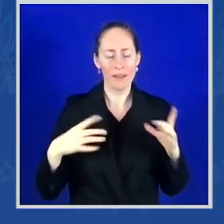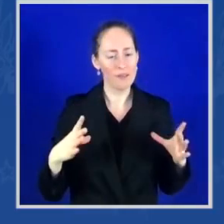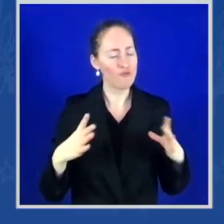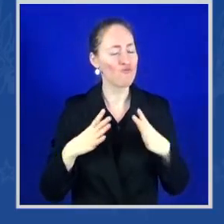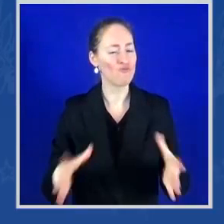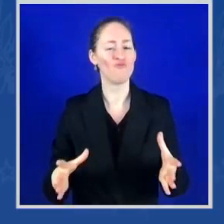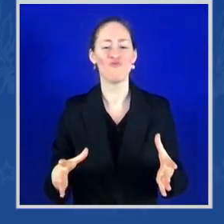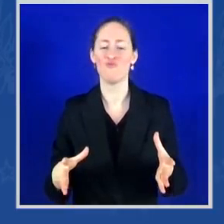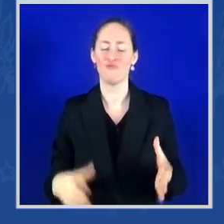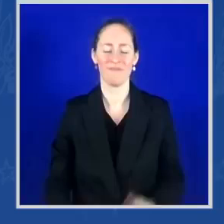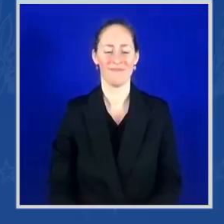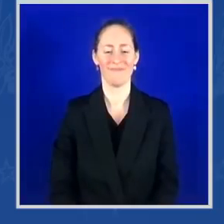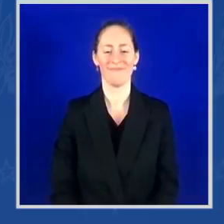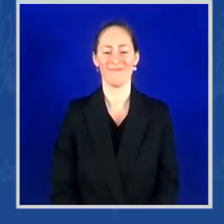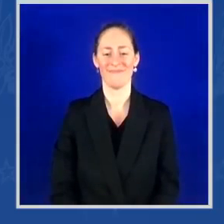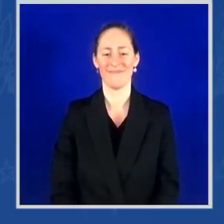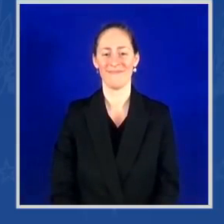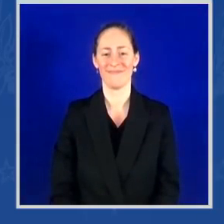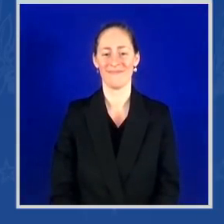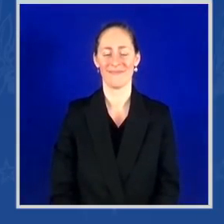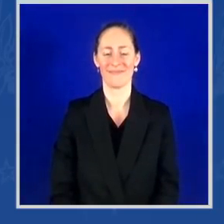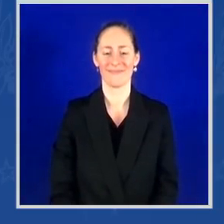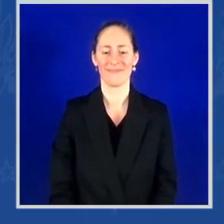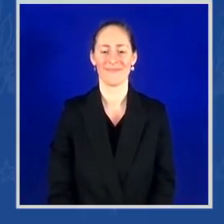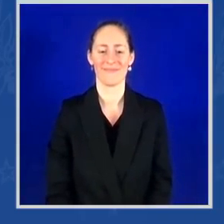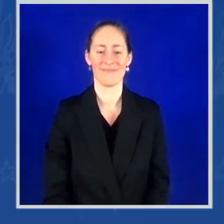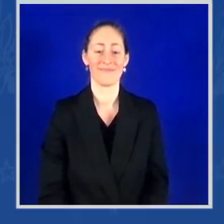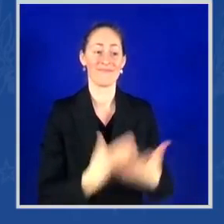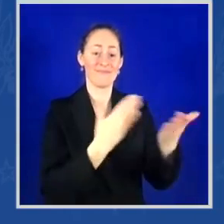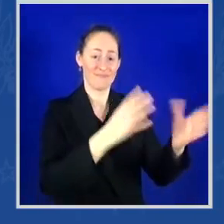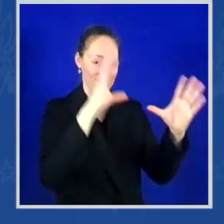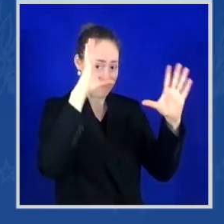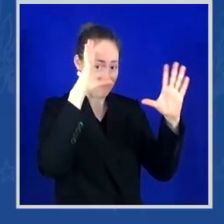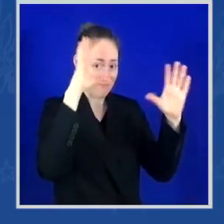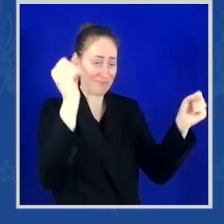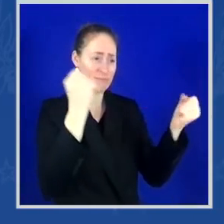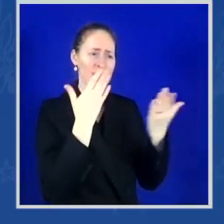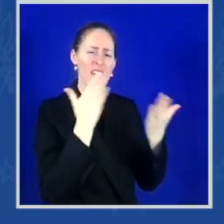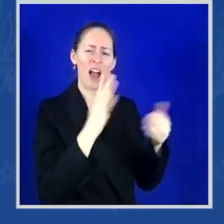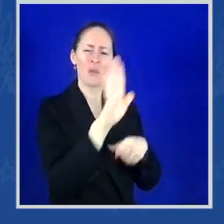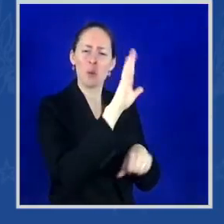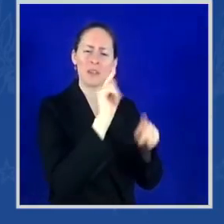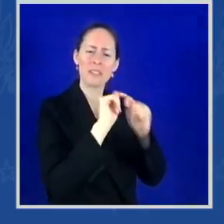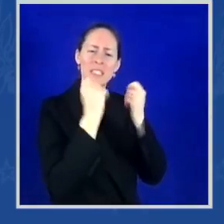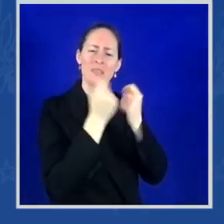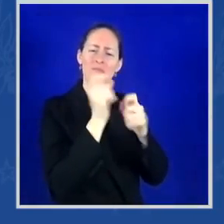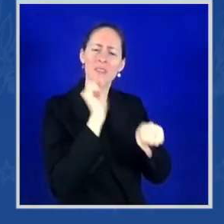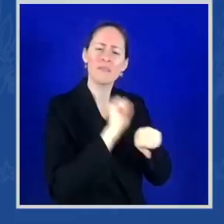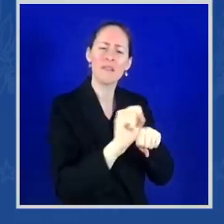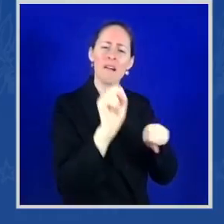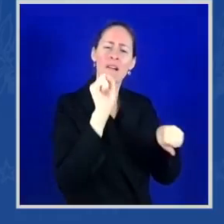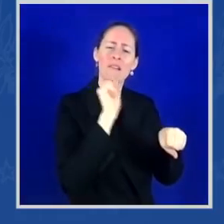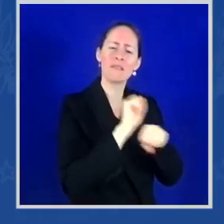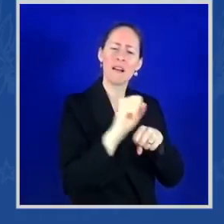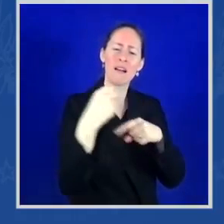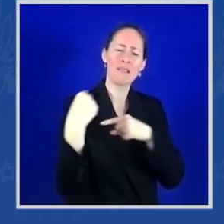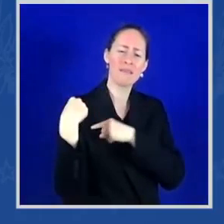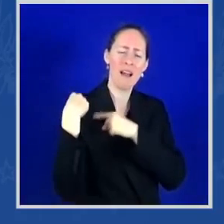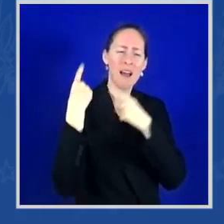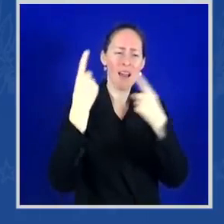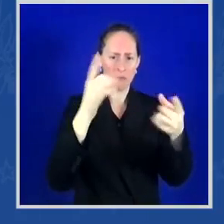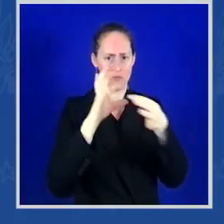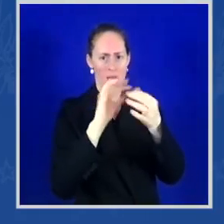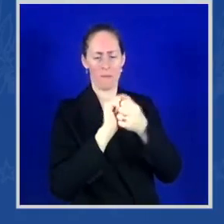Mr. President, we got to give thanks to you and your team for doing so much incredible work getting folks vaccinated over the first 100 days